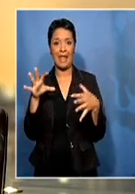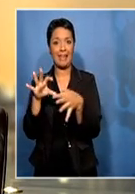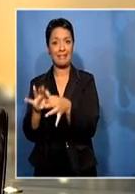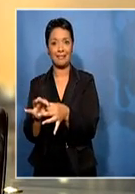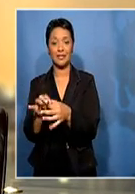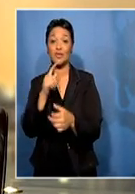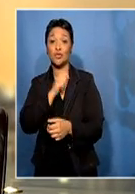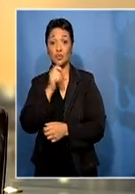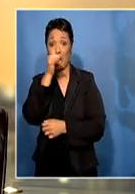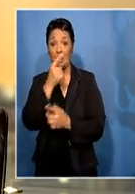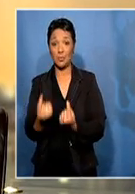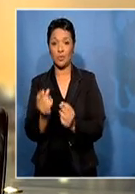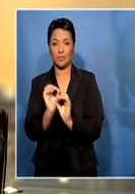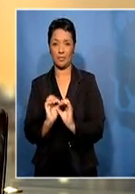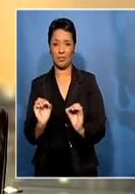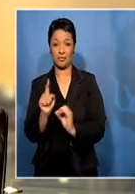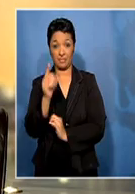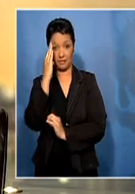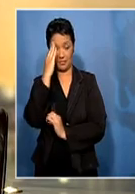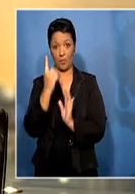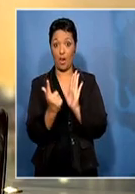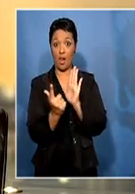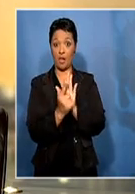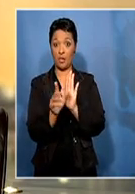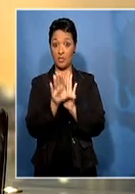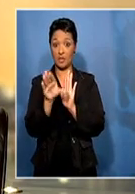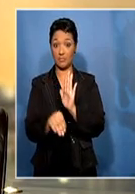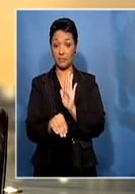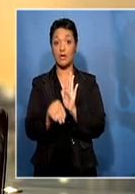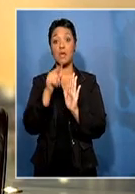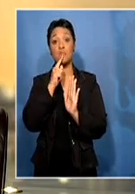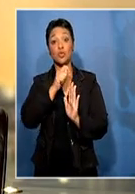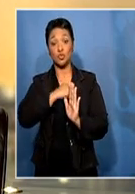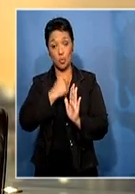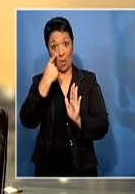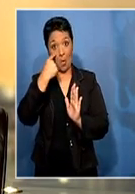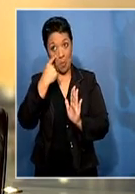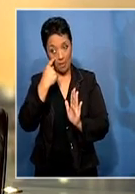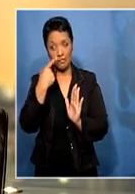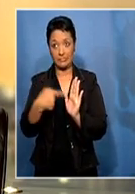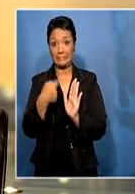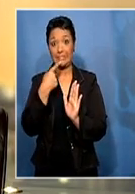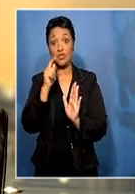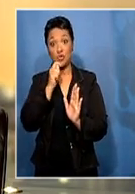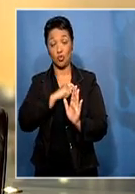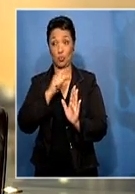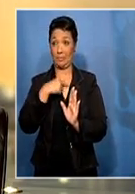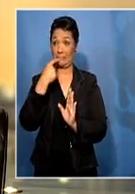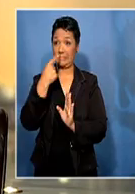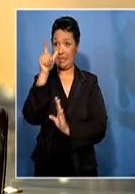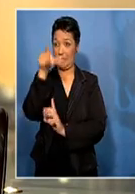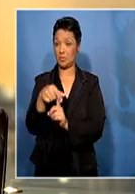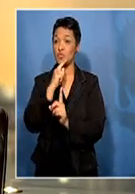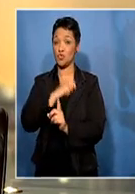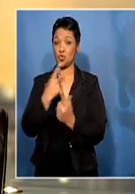to the crime. And you know that in terms of our laws, the prosecution should prove beyond reasonable doubt that that